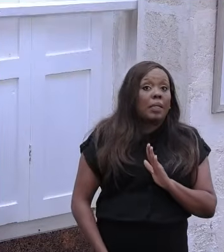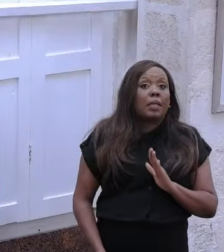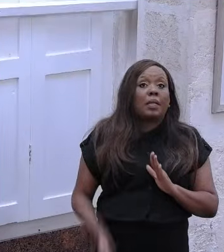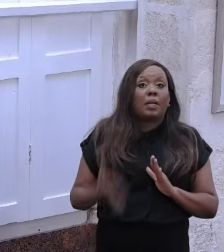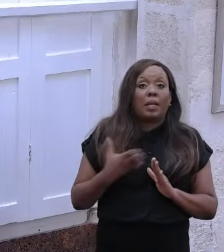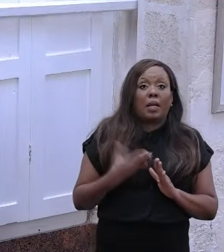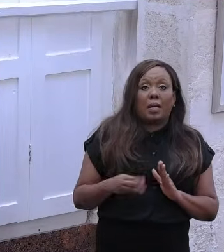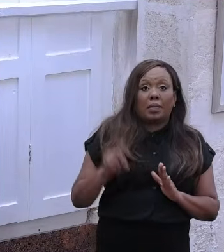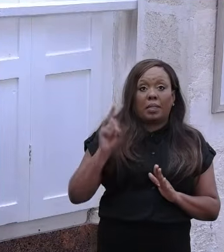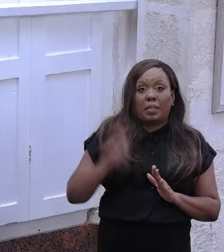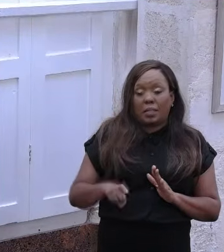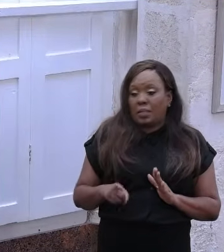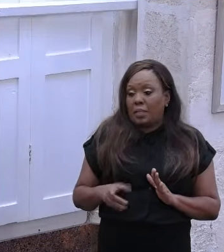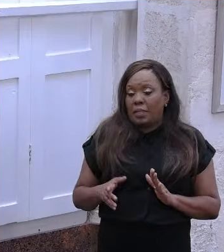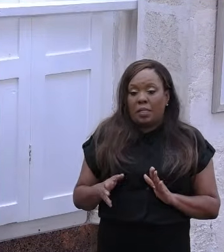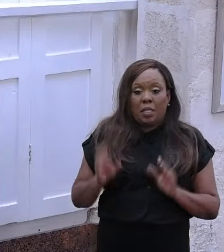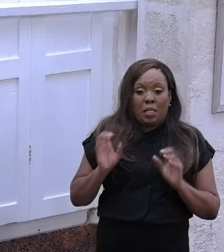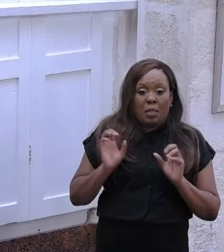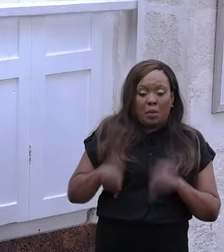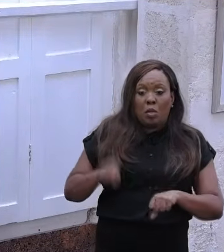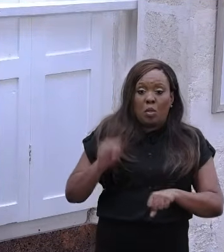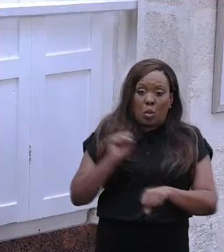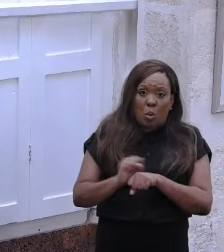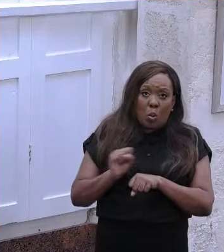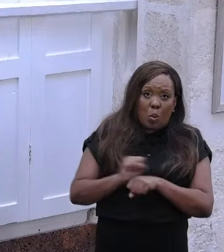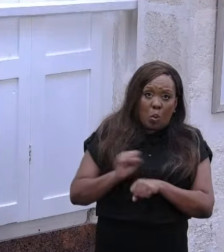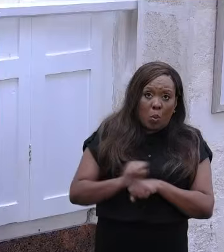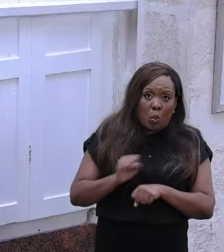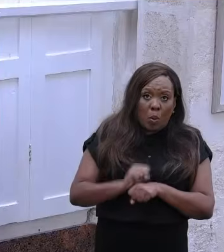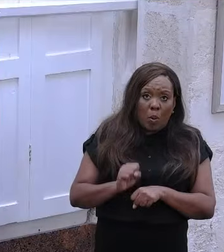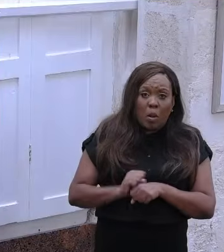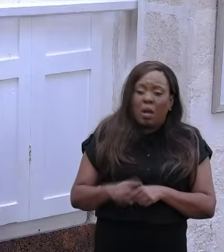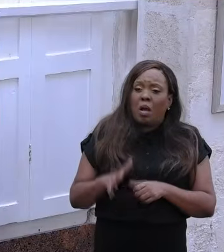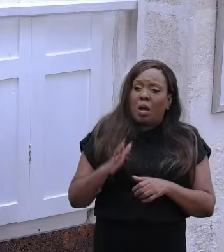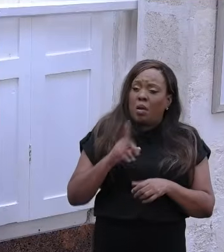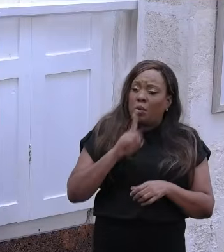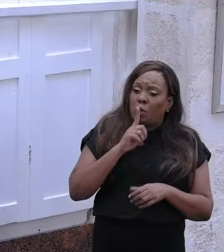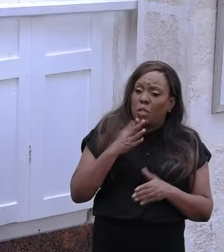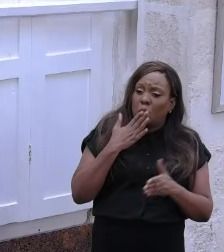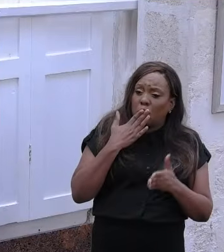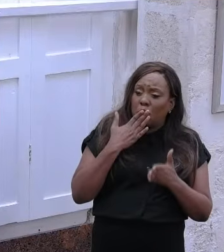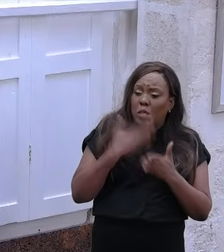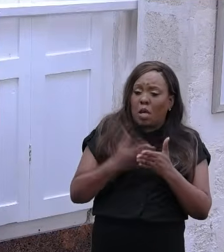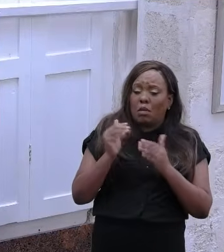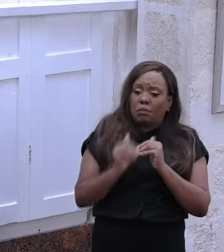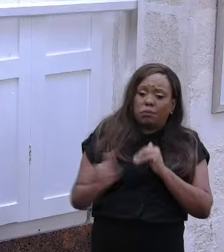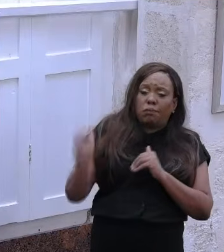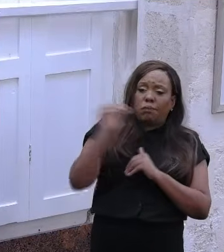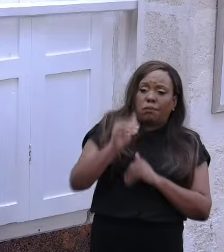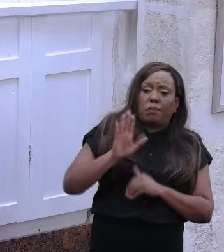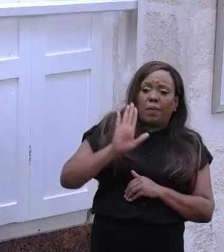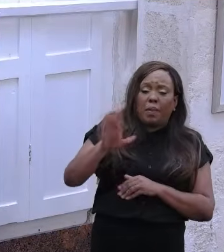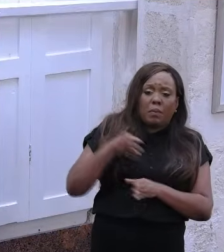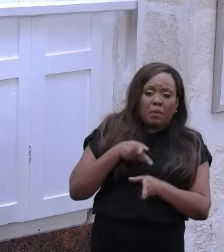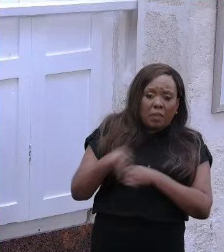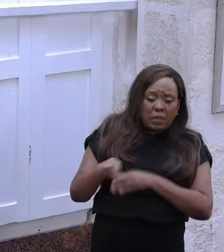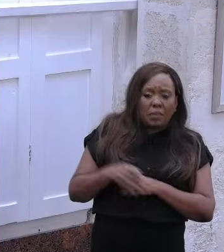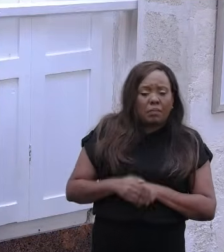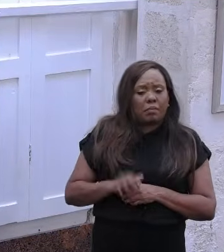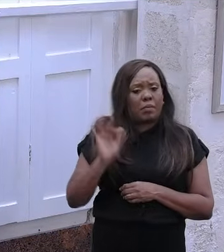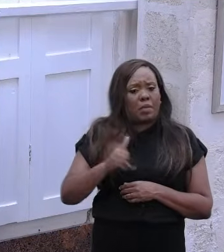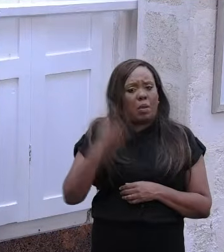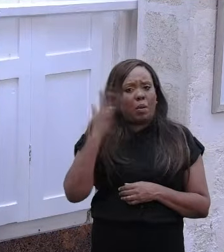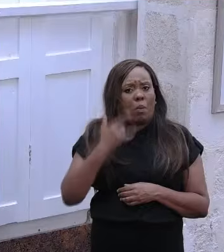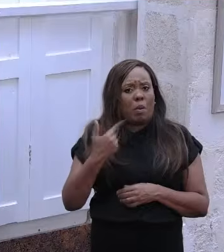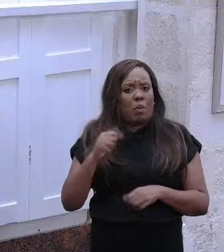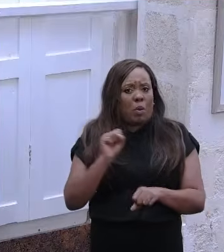and output to be competitive in their own market. And that is what we are assiduously working on as